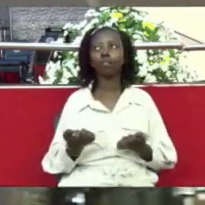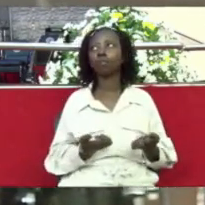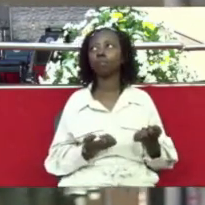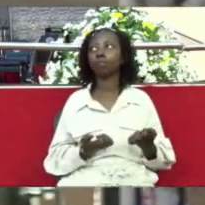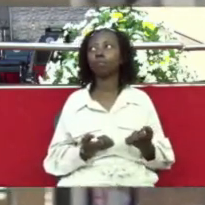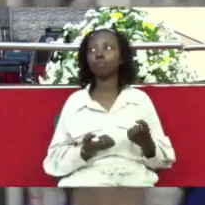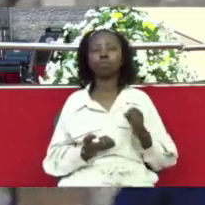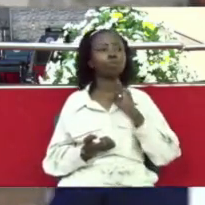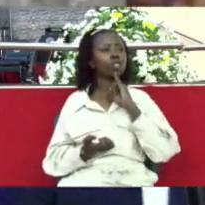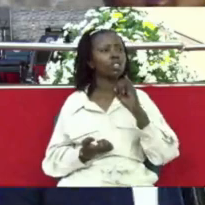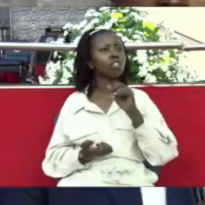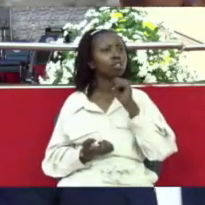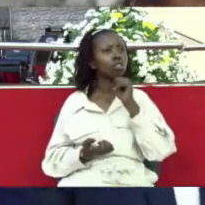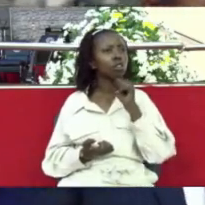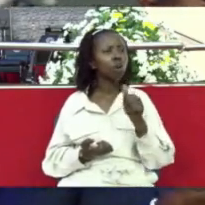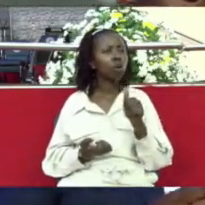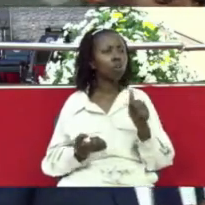is not tied